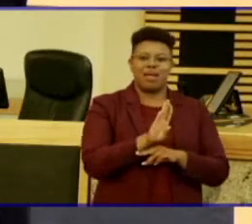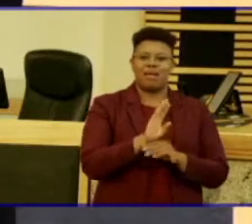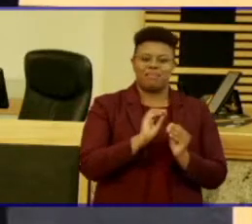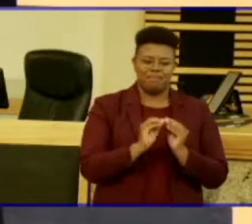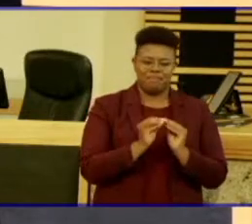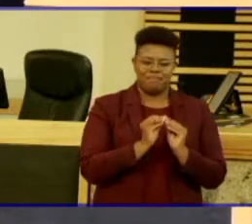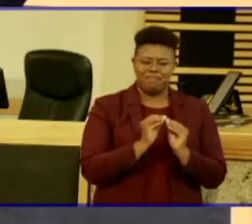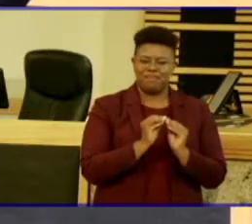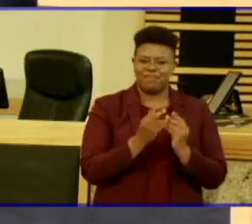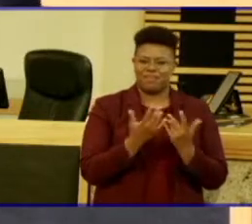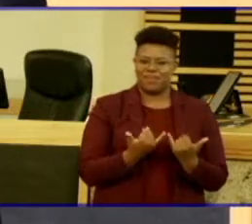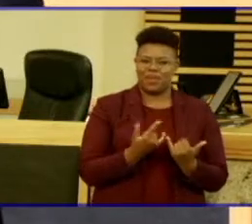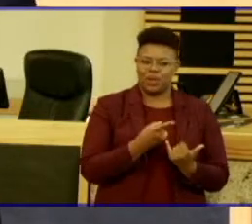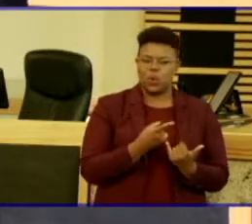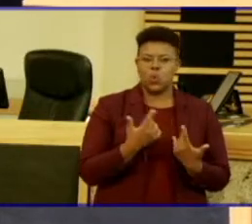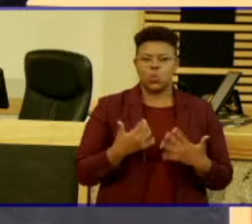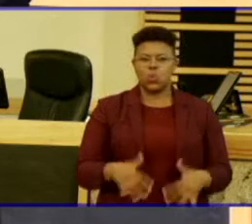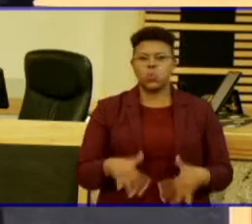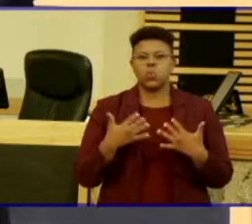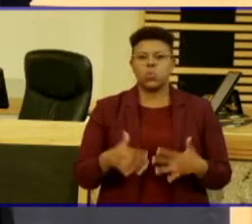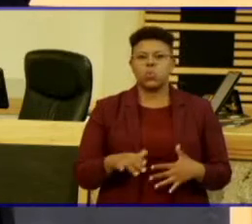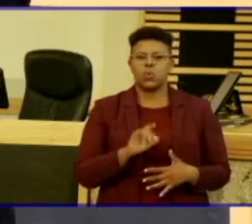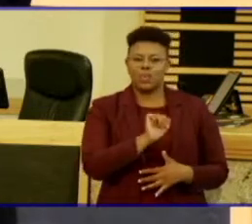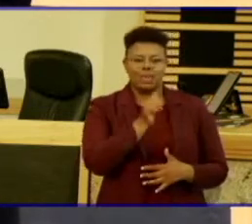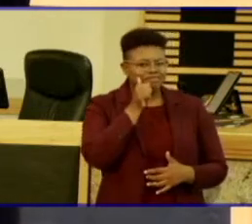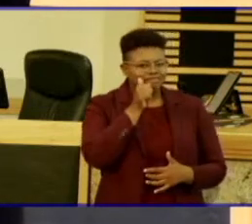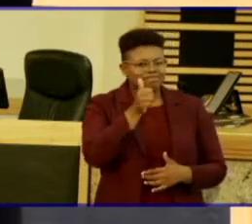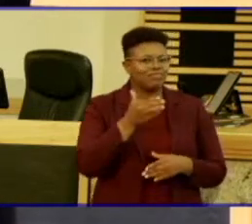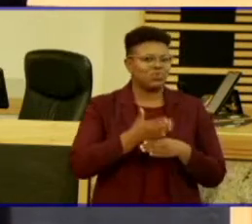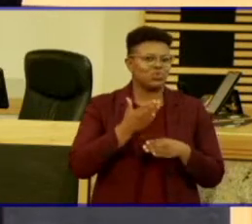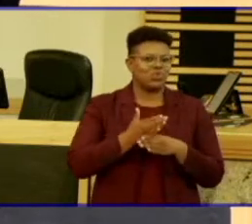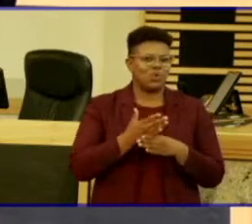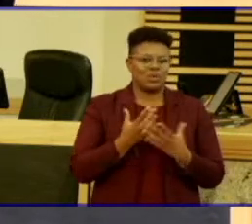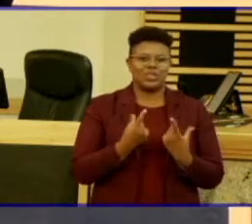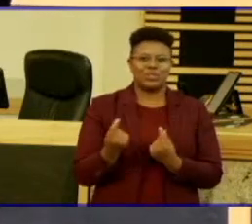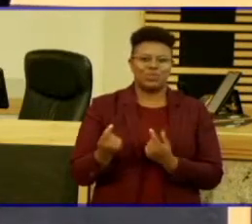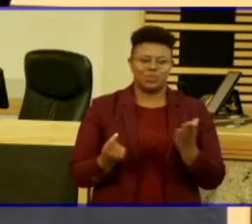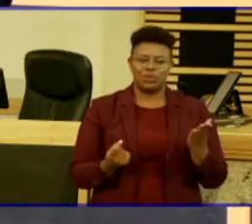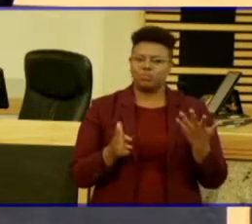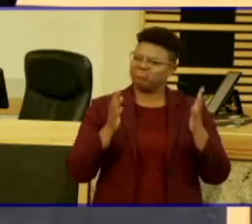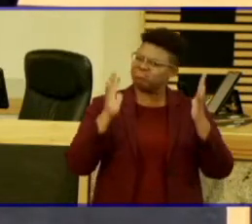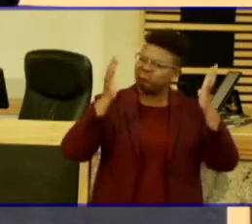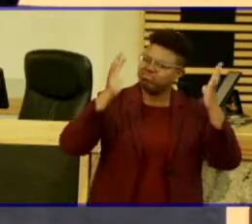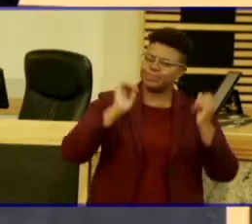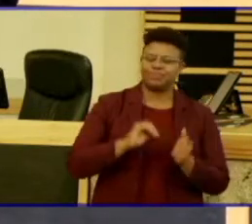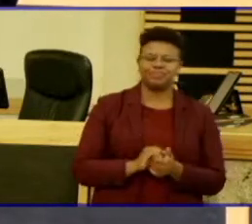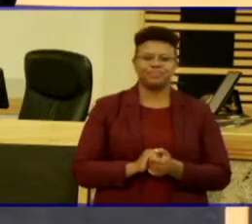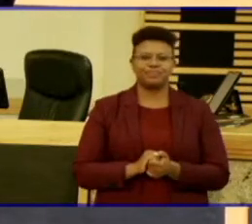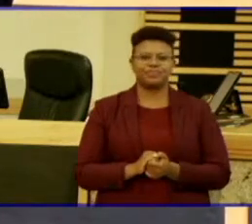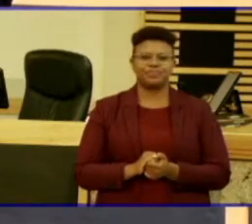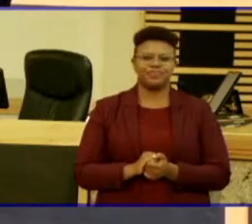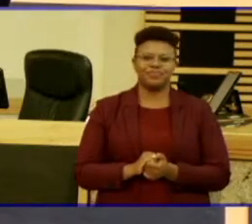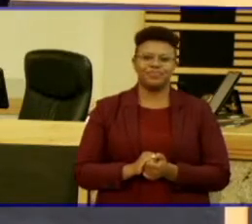ngondithethayo, umsebenzi ophaya omhle kakhulu owenziwayo kwesa sibhedlele. Uyancomeka.